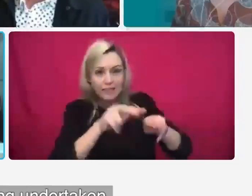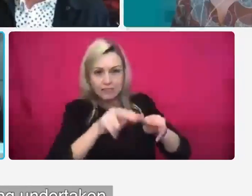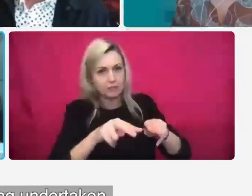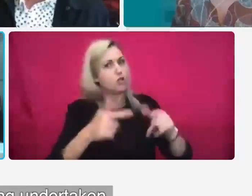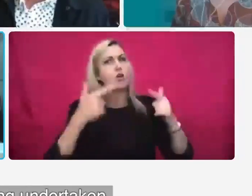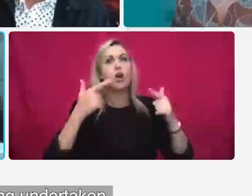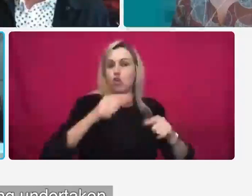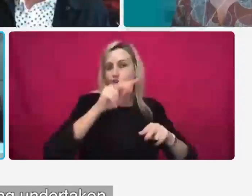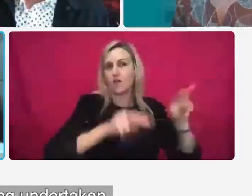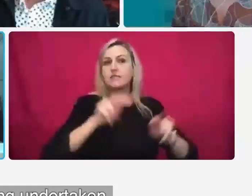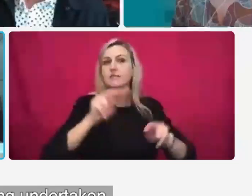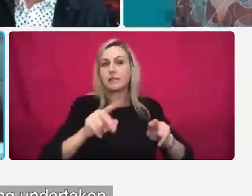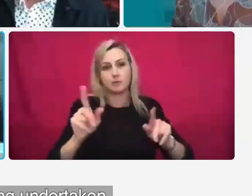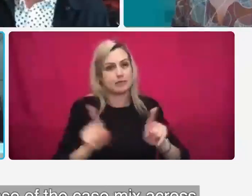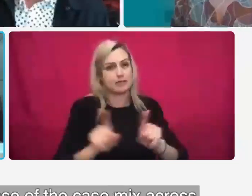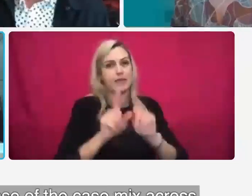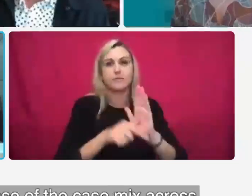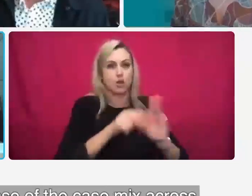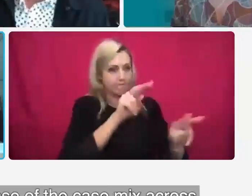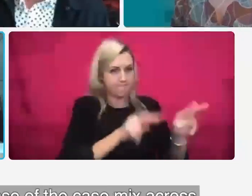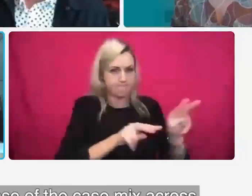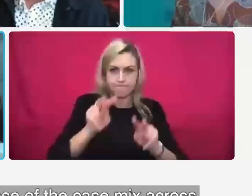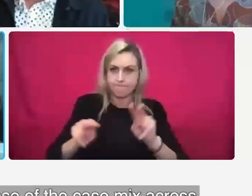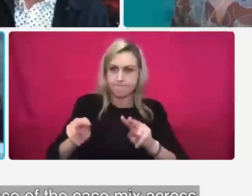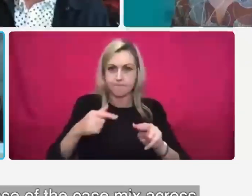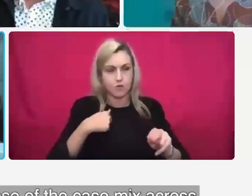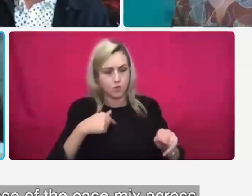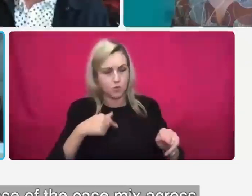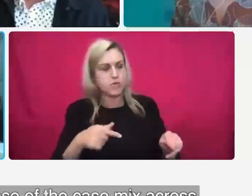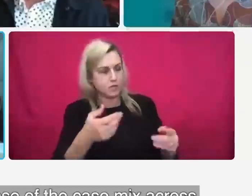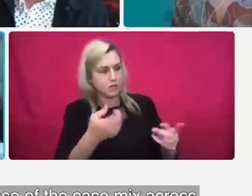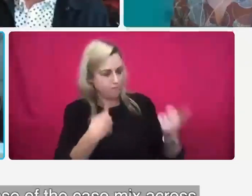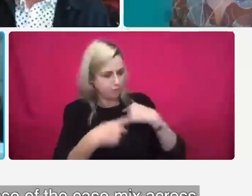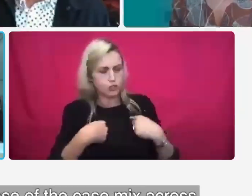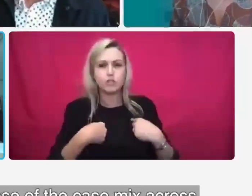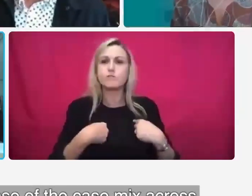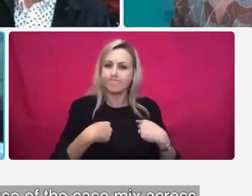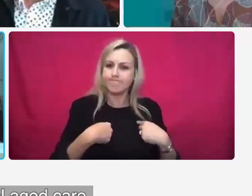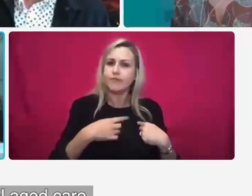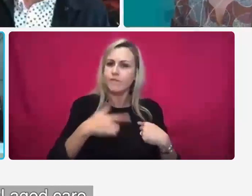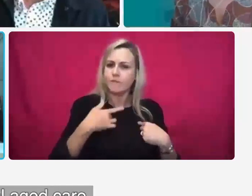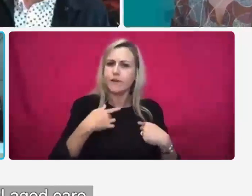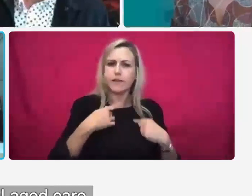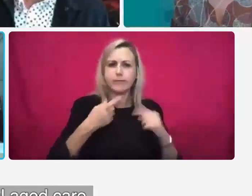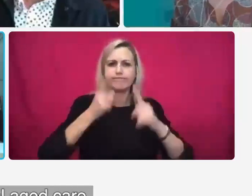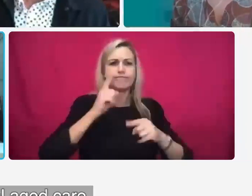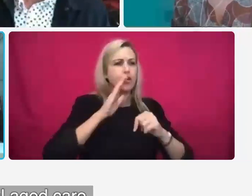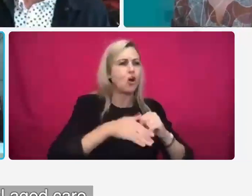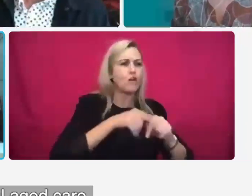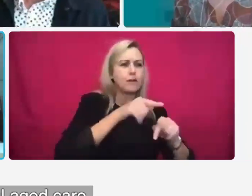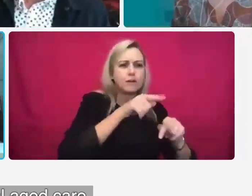that have also been undertaken. So we have a good sense of the case mix across residential aged